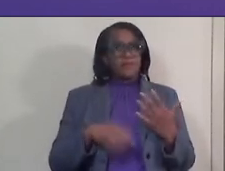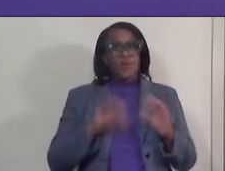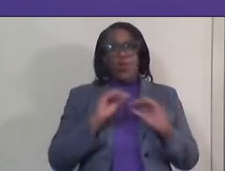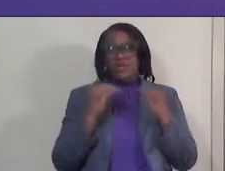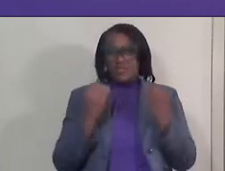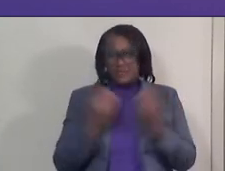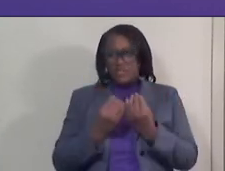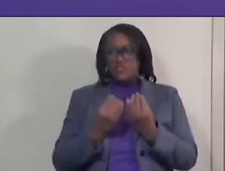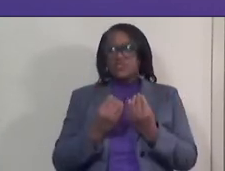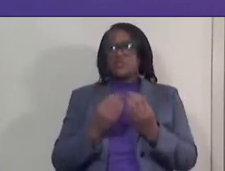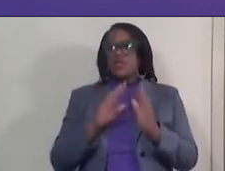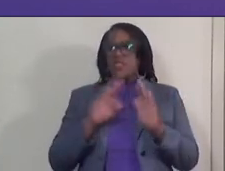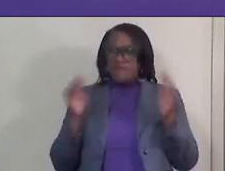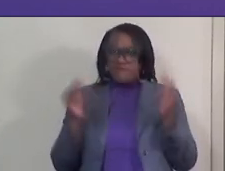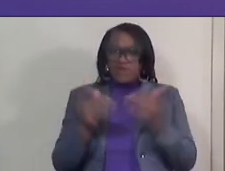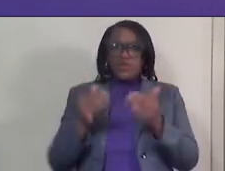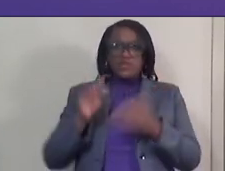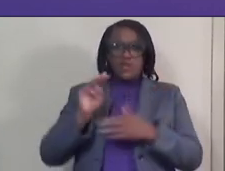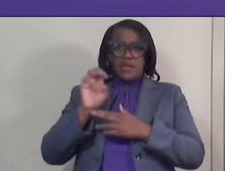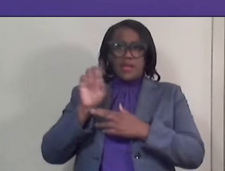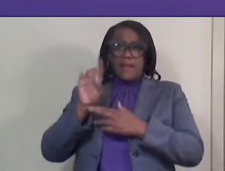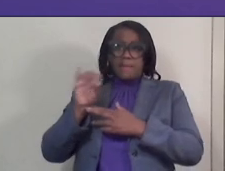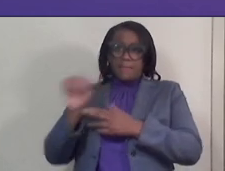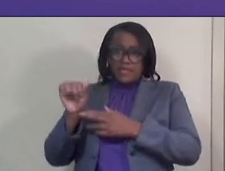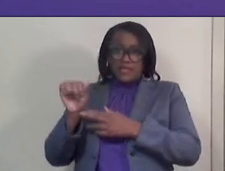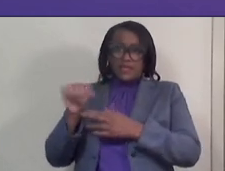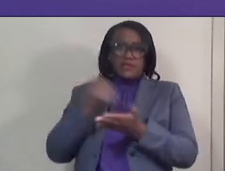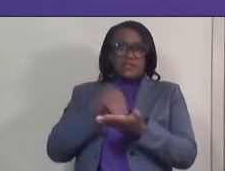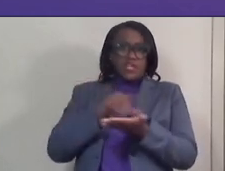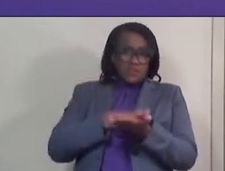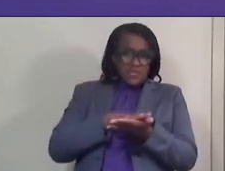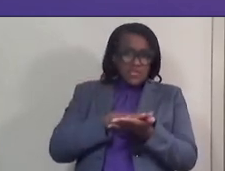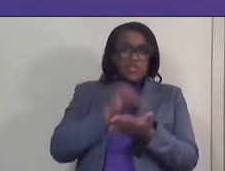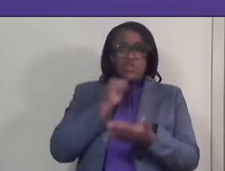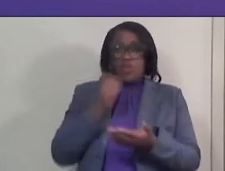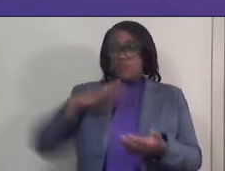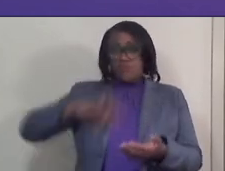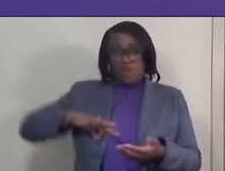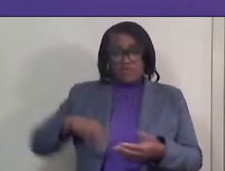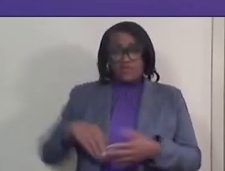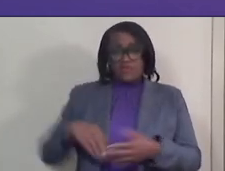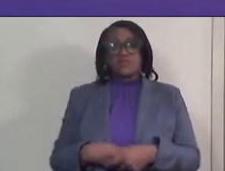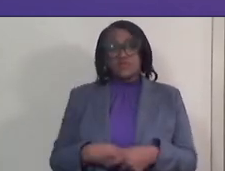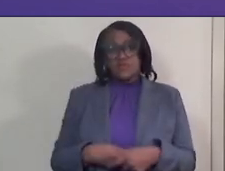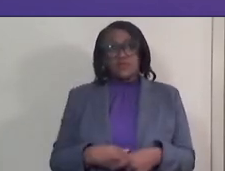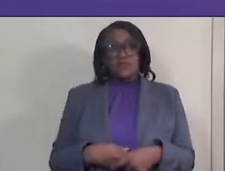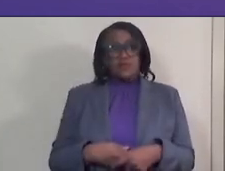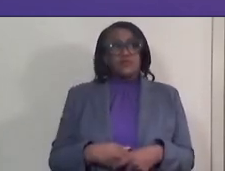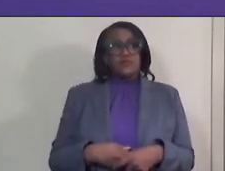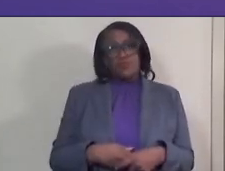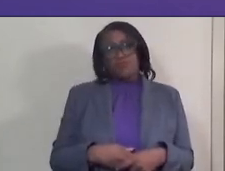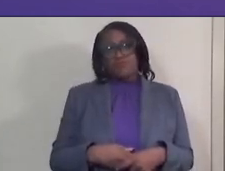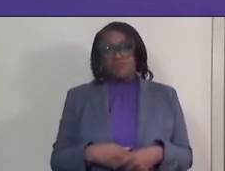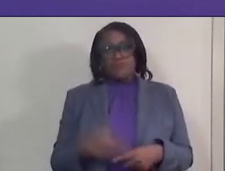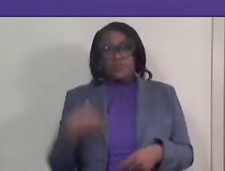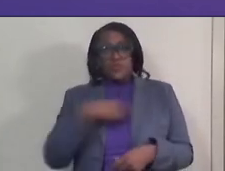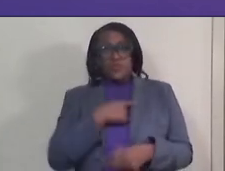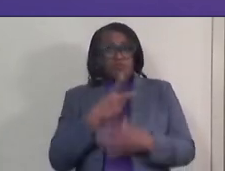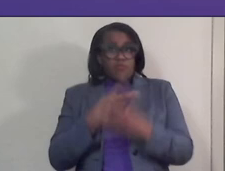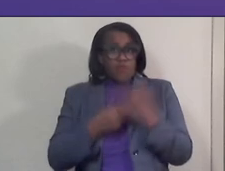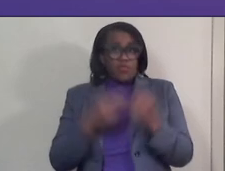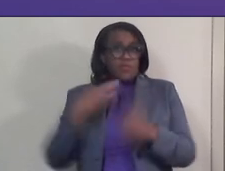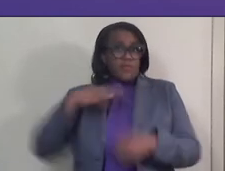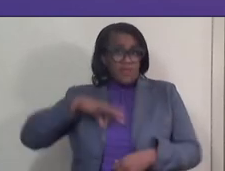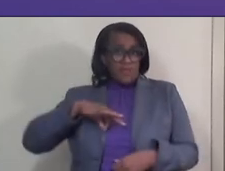organizations that focus on media and documentation here, nonprofit organizations. And so we have both benefited